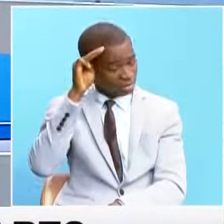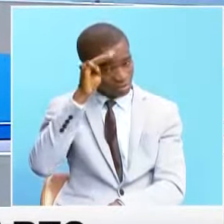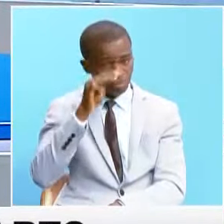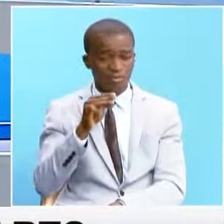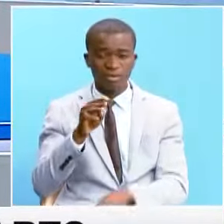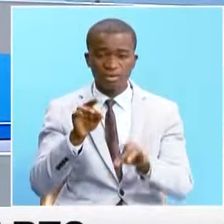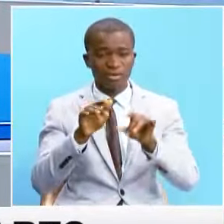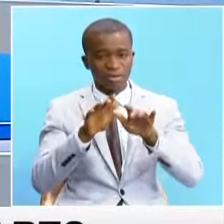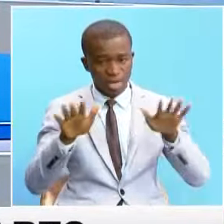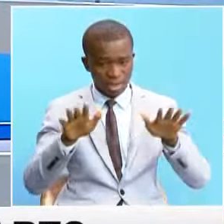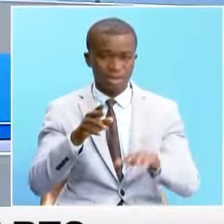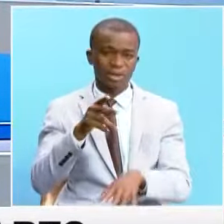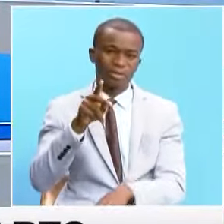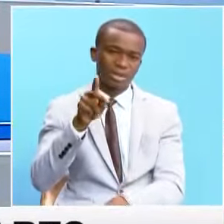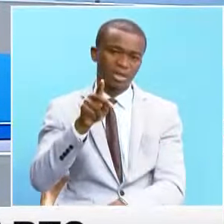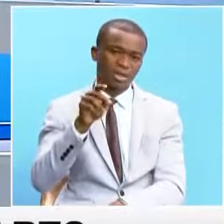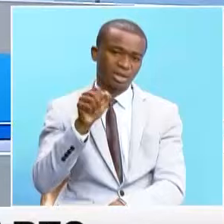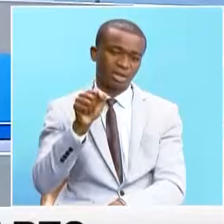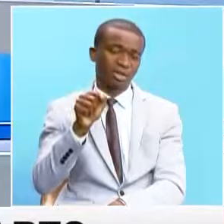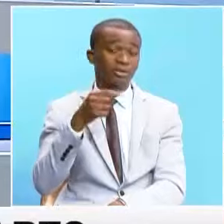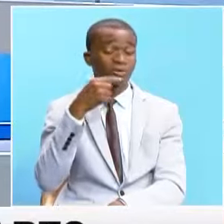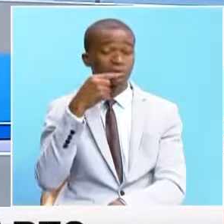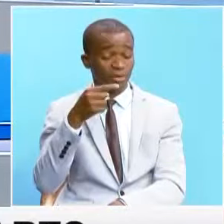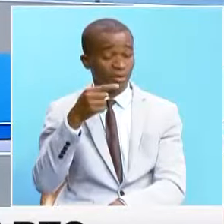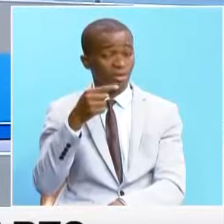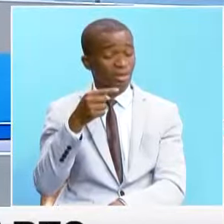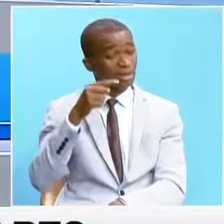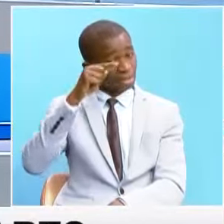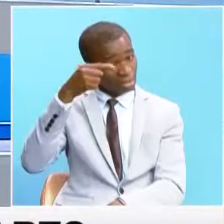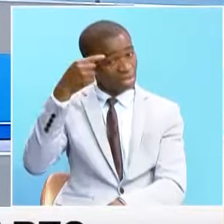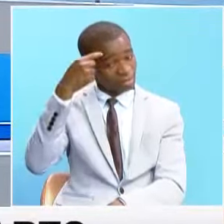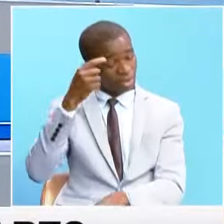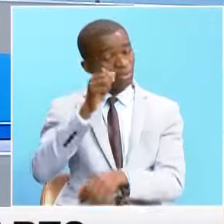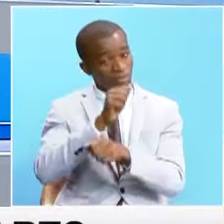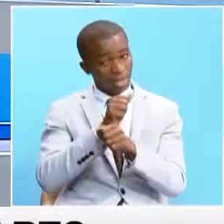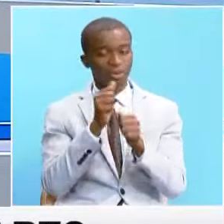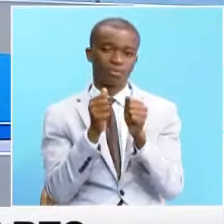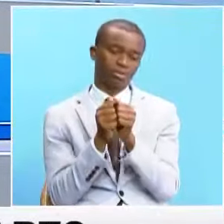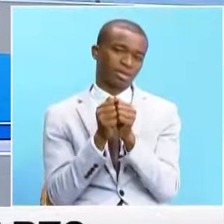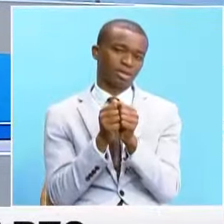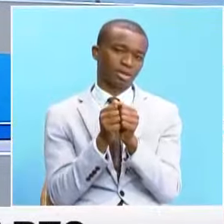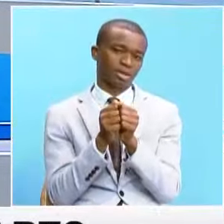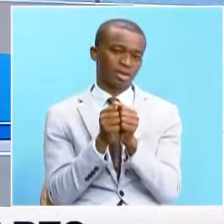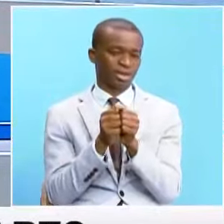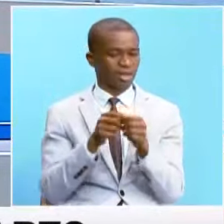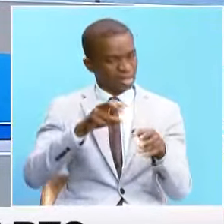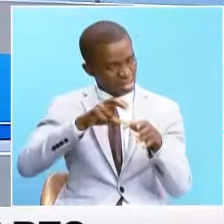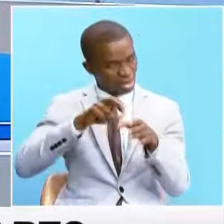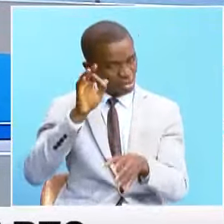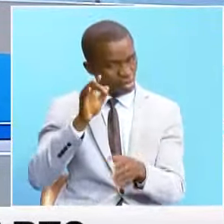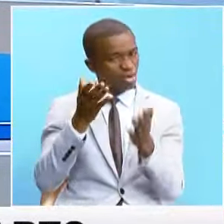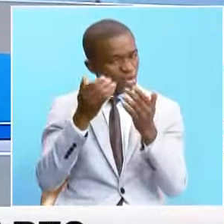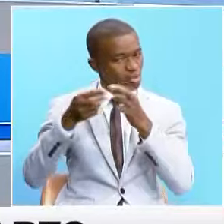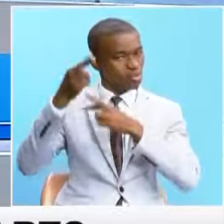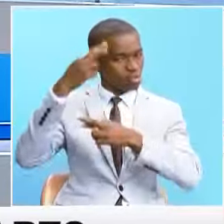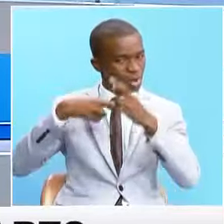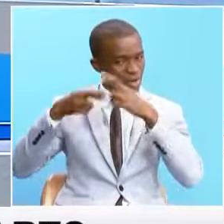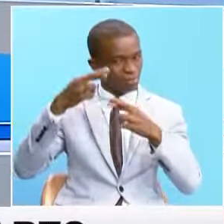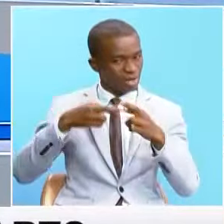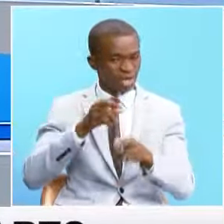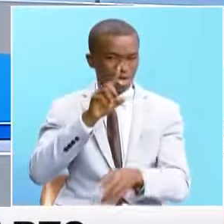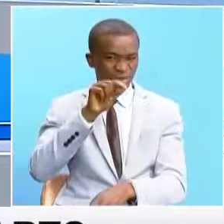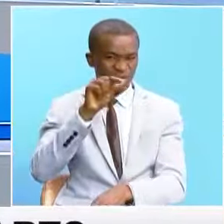says it is for this reason that government, working in collaboration with its stakeholders, wants to revise the 2015 National